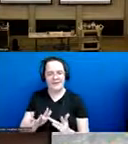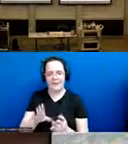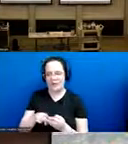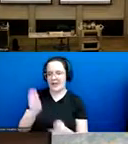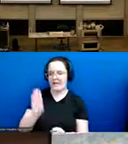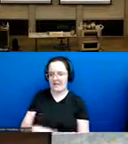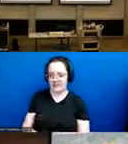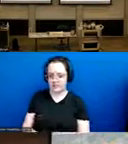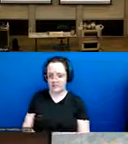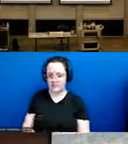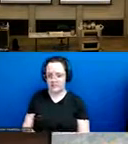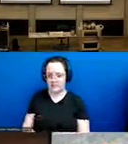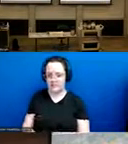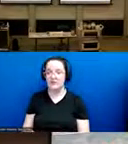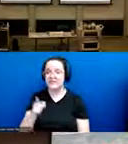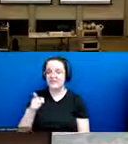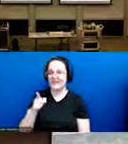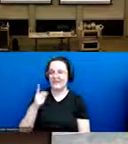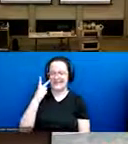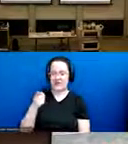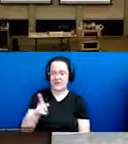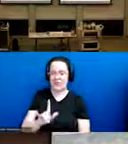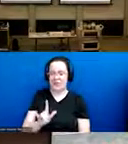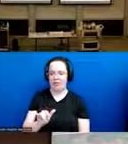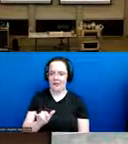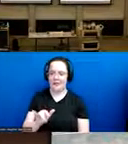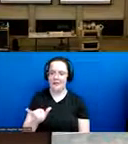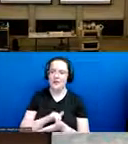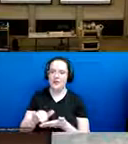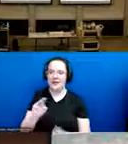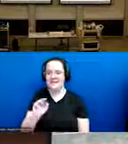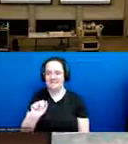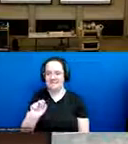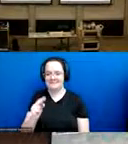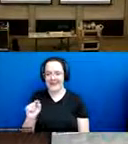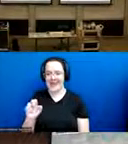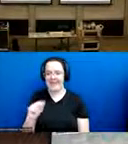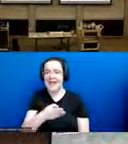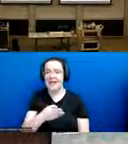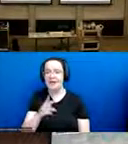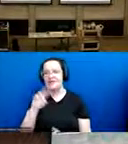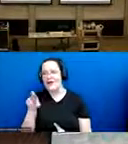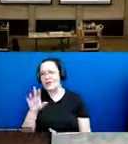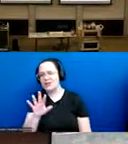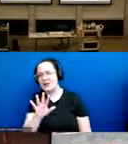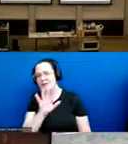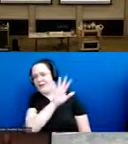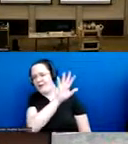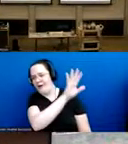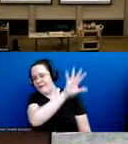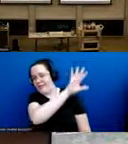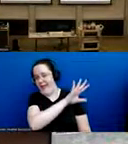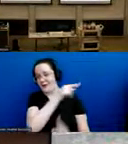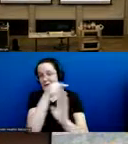basically was, this is Long Island, right? This is New York. Manhattan is just right here. Rochester will be somewhere around there. This is the Hudson, right? So somewhere